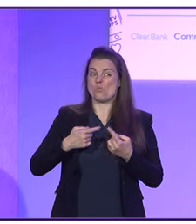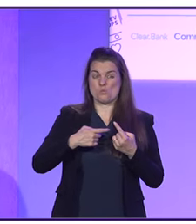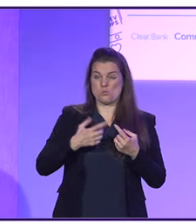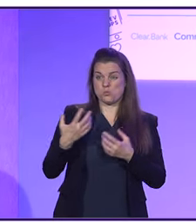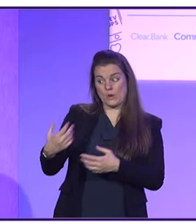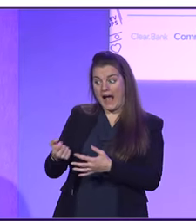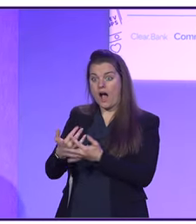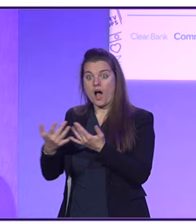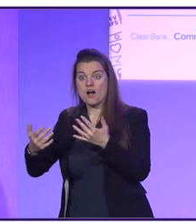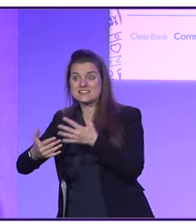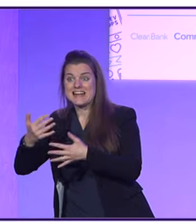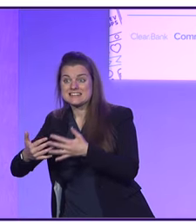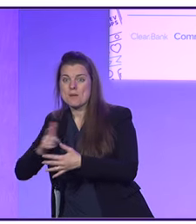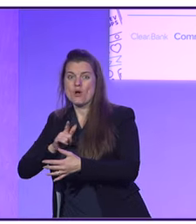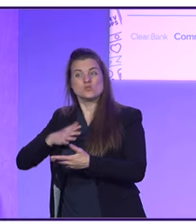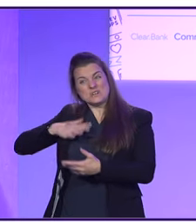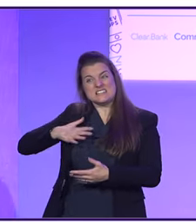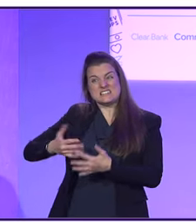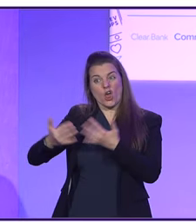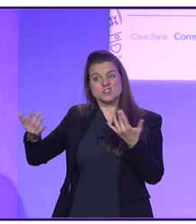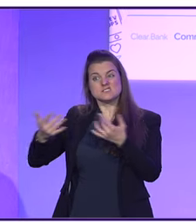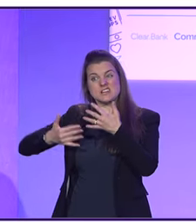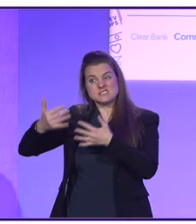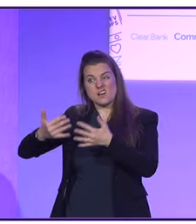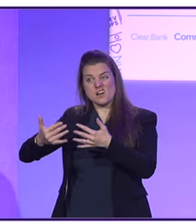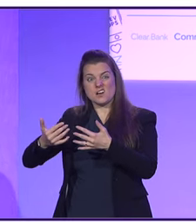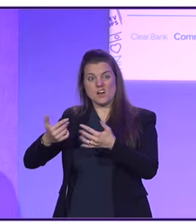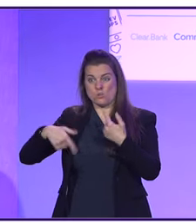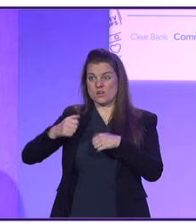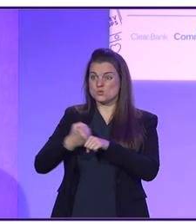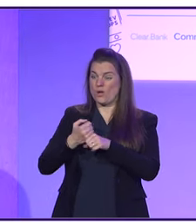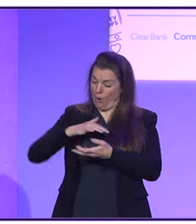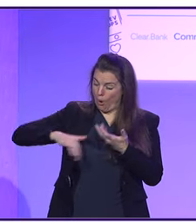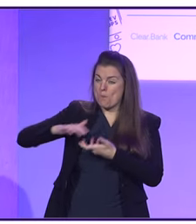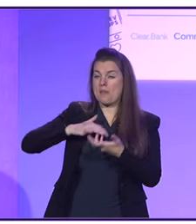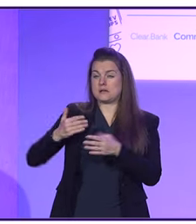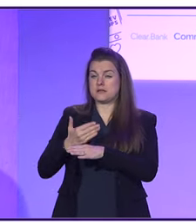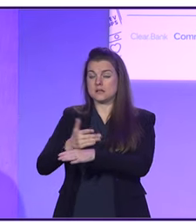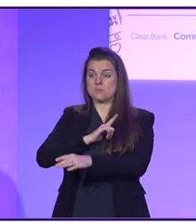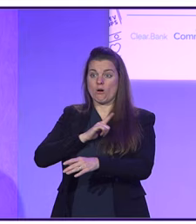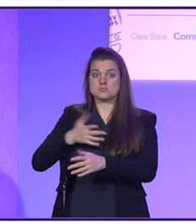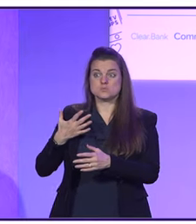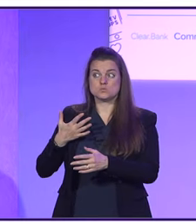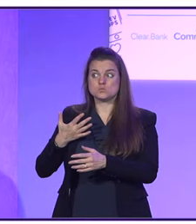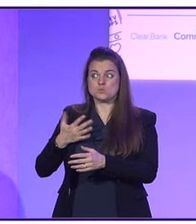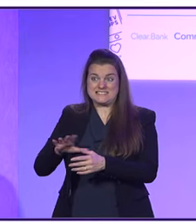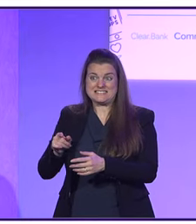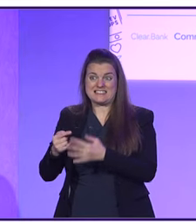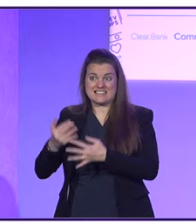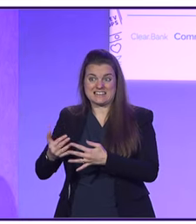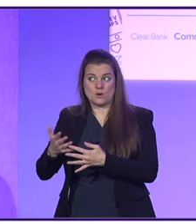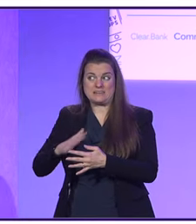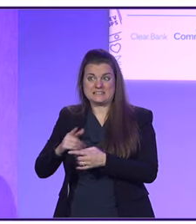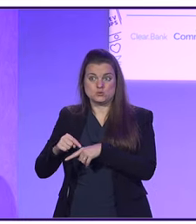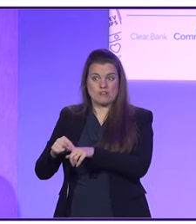The problems that we are solving now are complex and challenging, and that requires a lot of data to keep track of all of it. So what do we do about it? Well, we need to